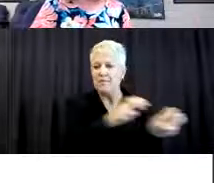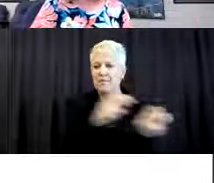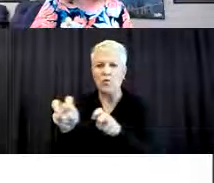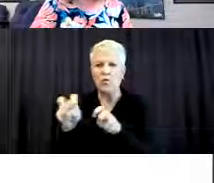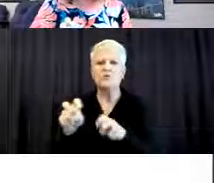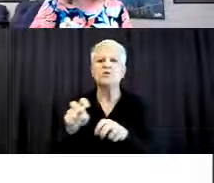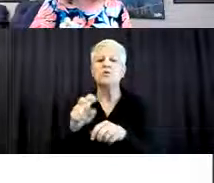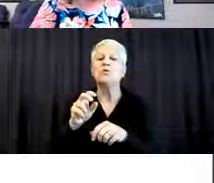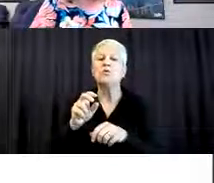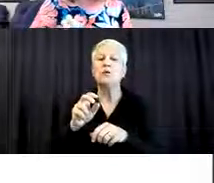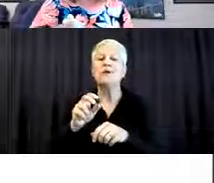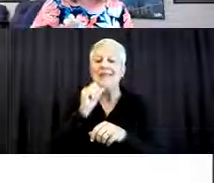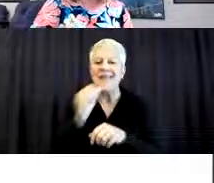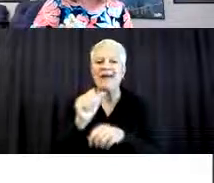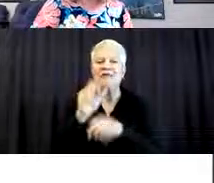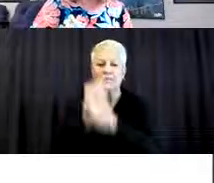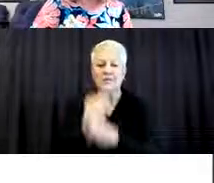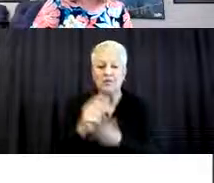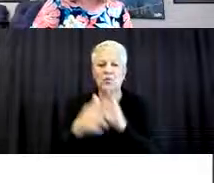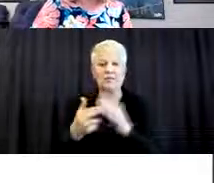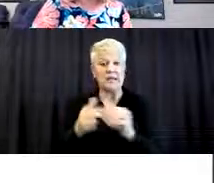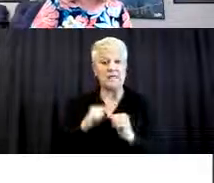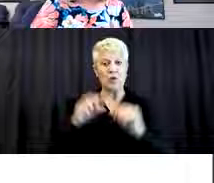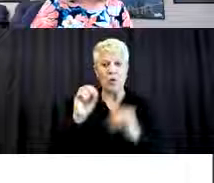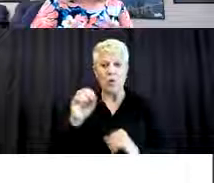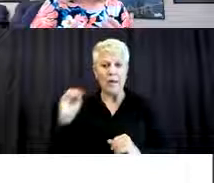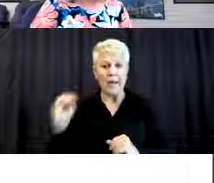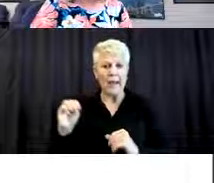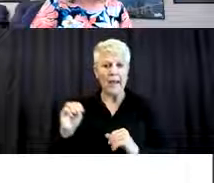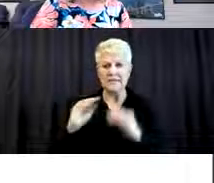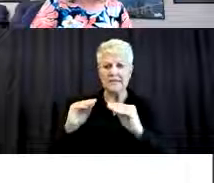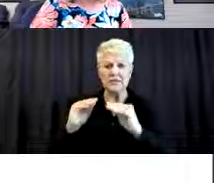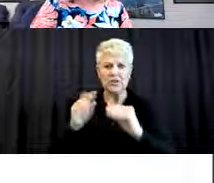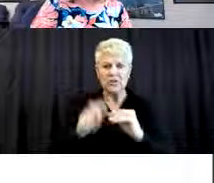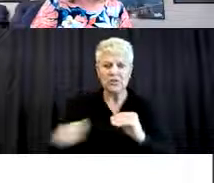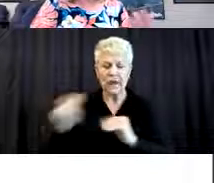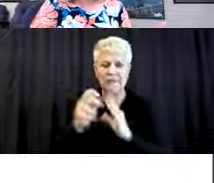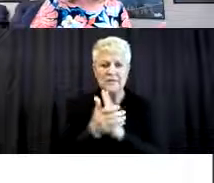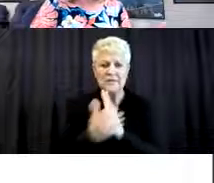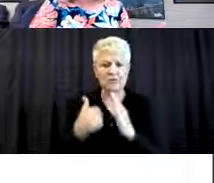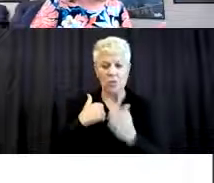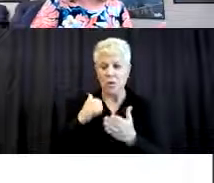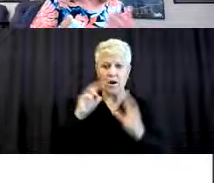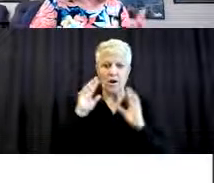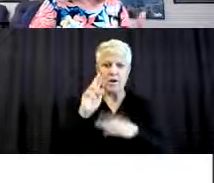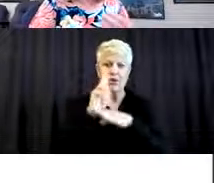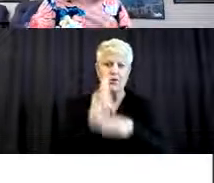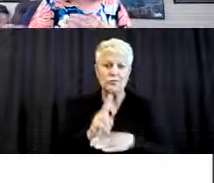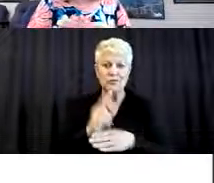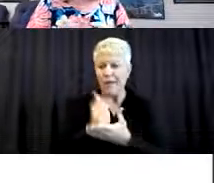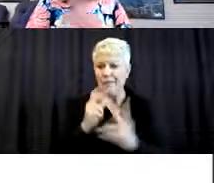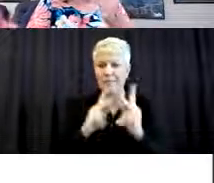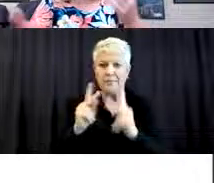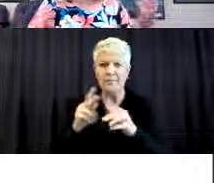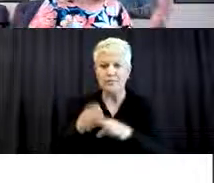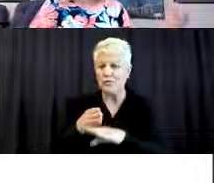an O&M specialist teaching independent travel skills, and we are used to helping people in our training to cross streets,